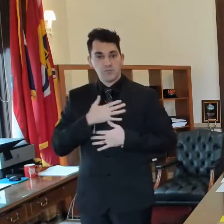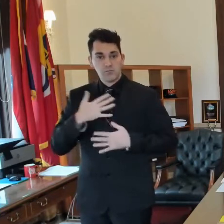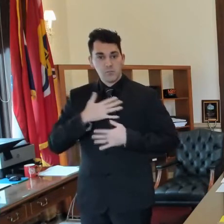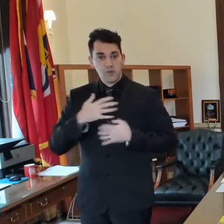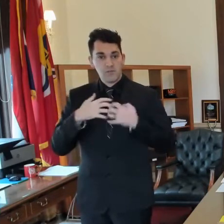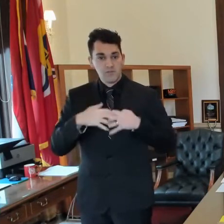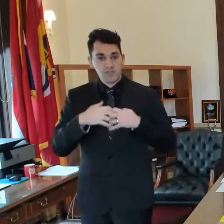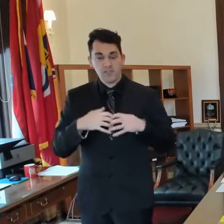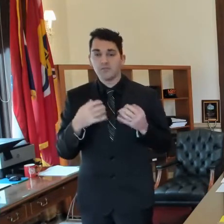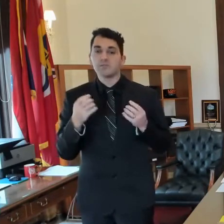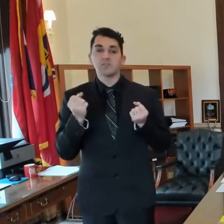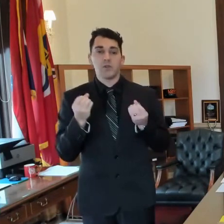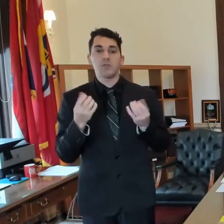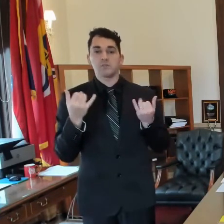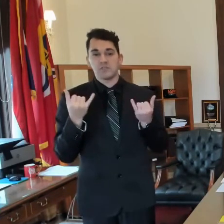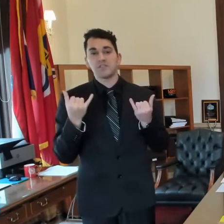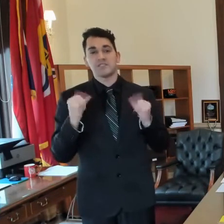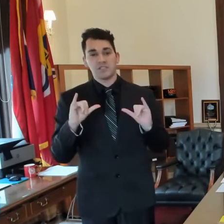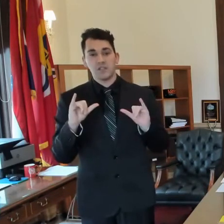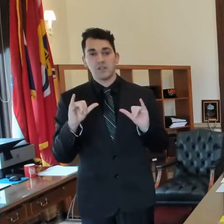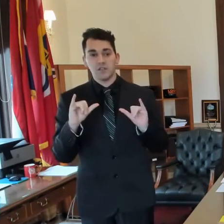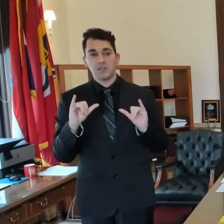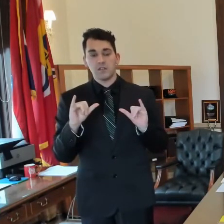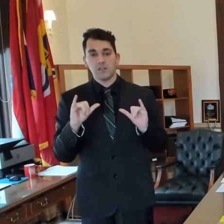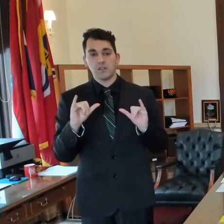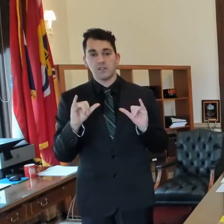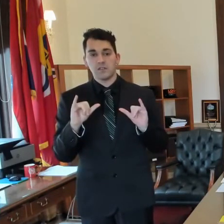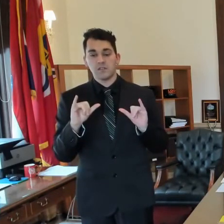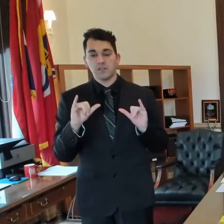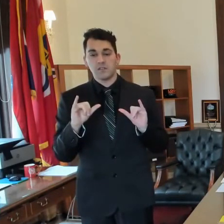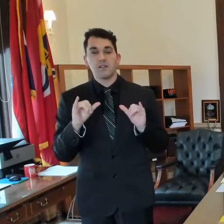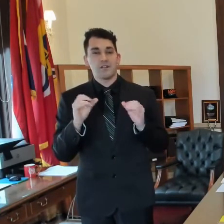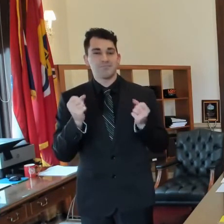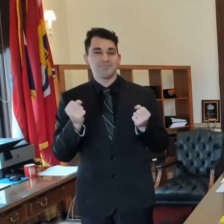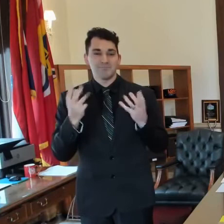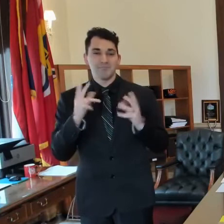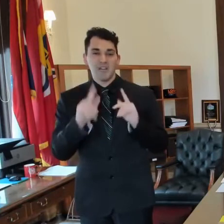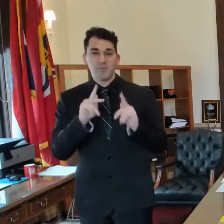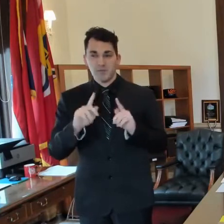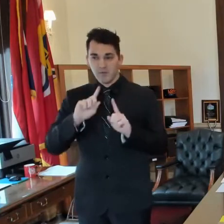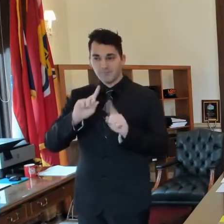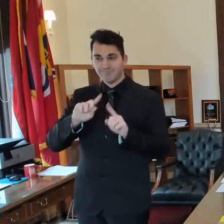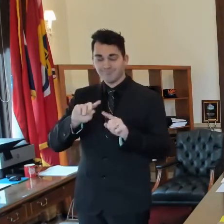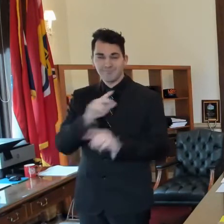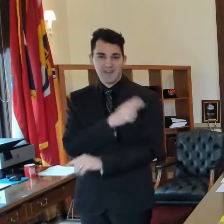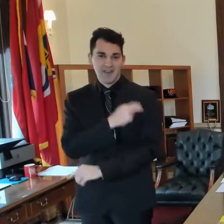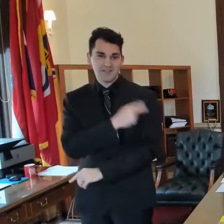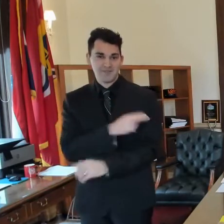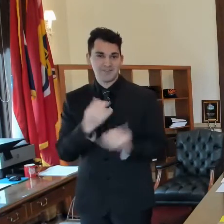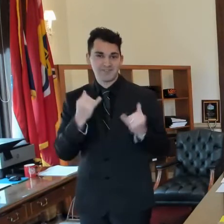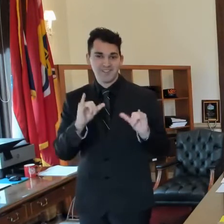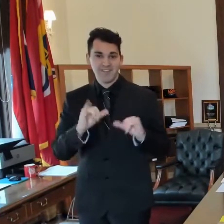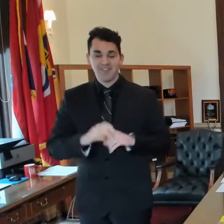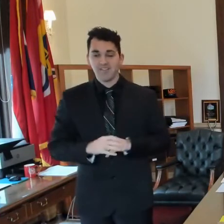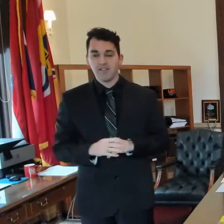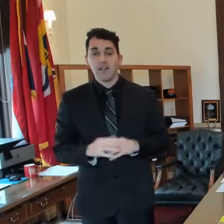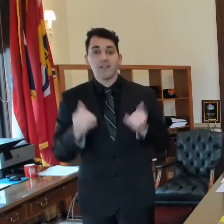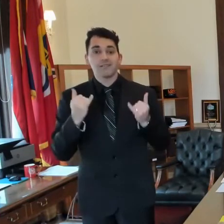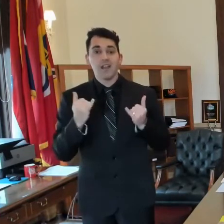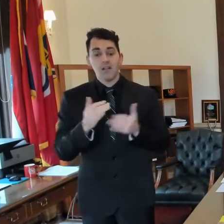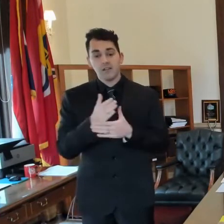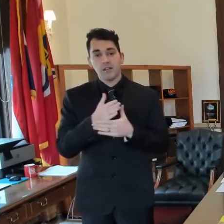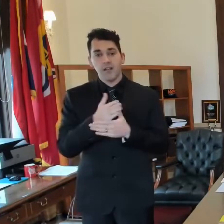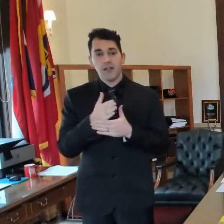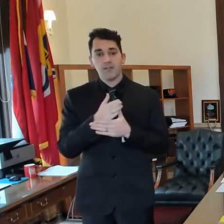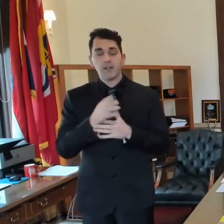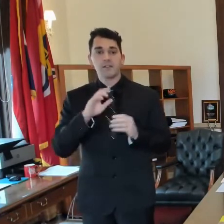there's still some pretty sick people in our hospital. And we are now averaging